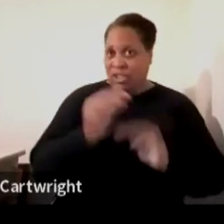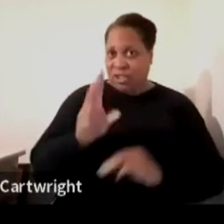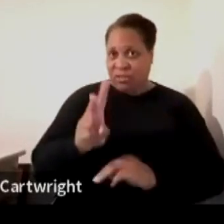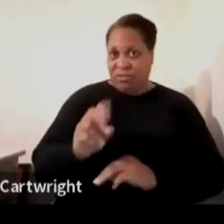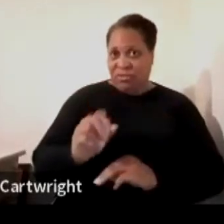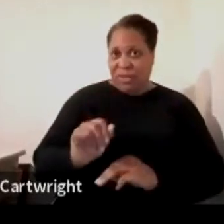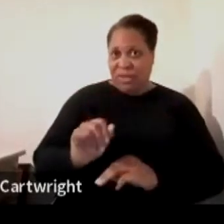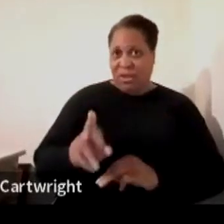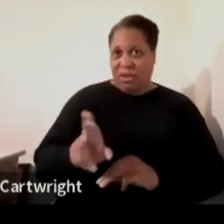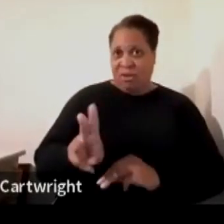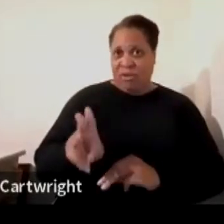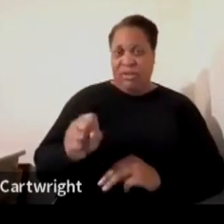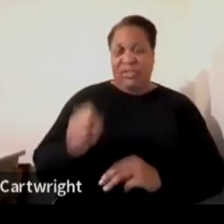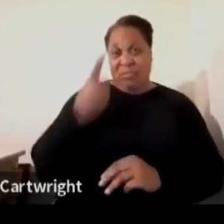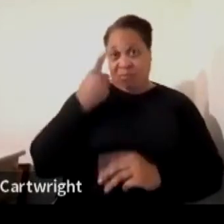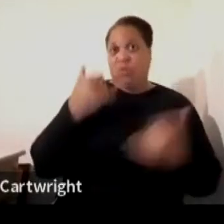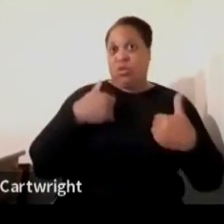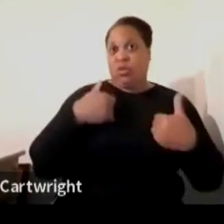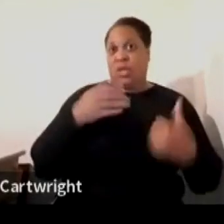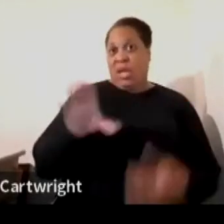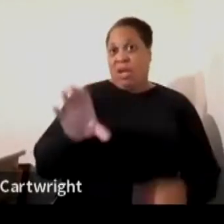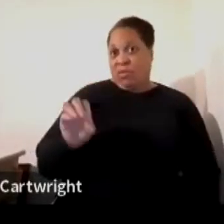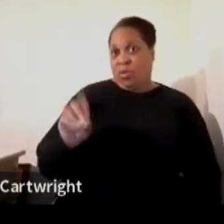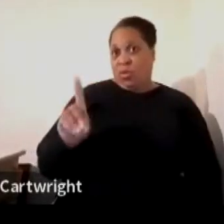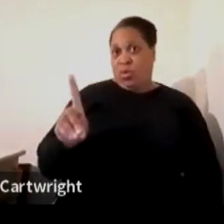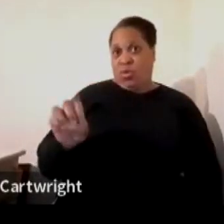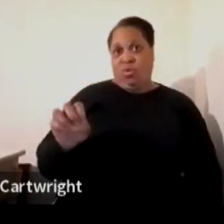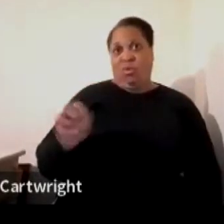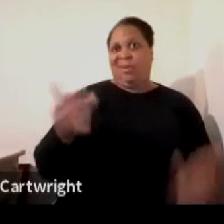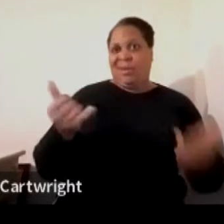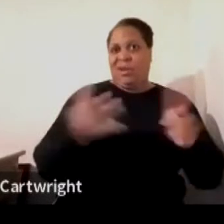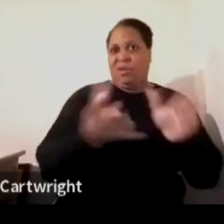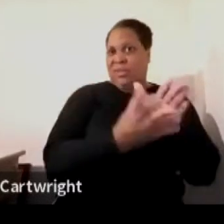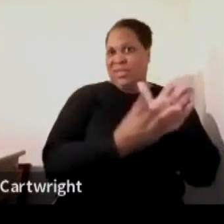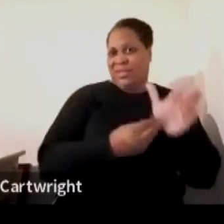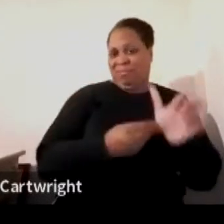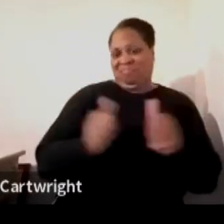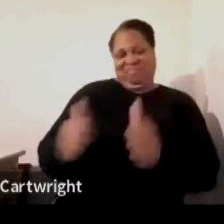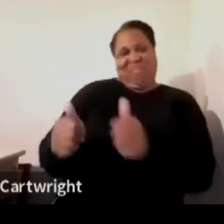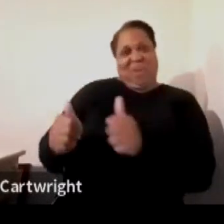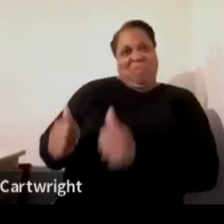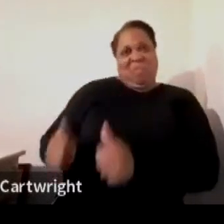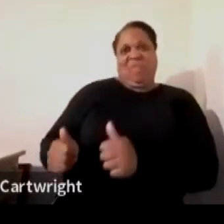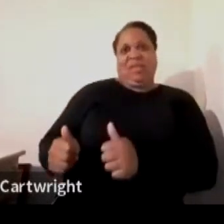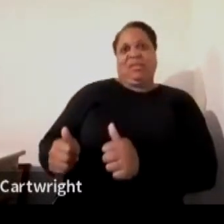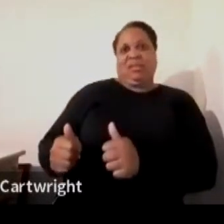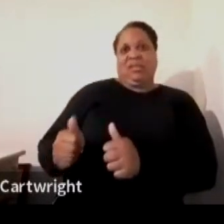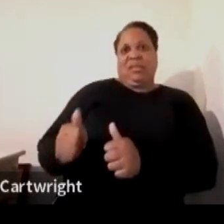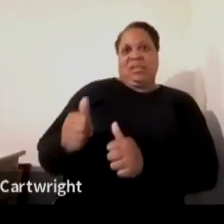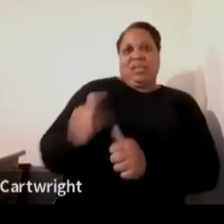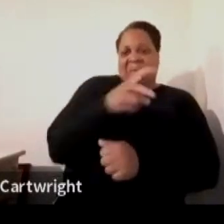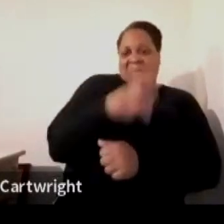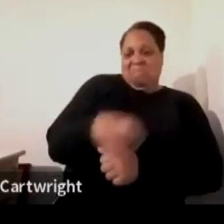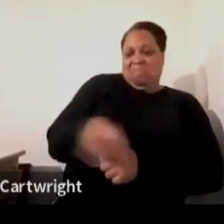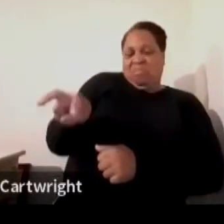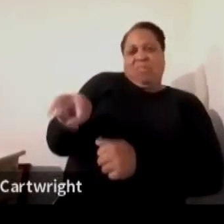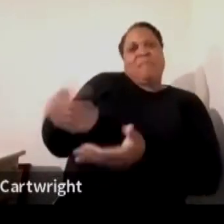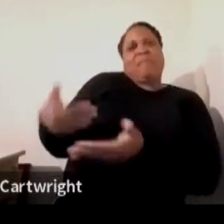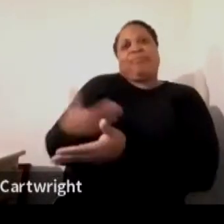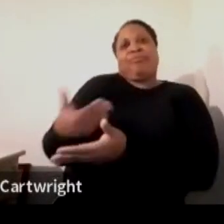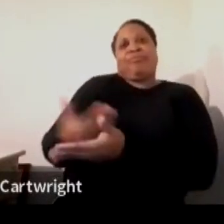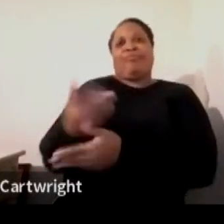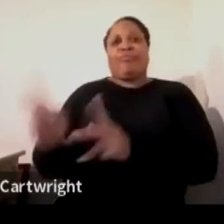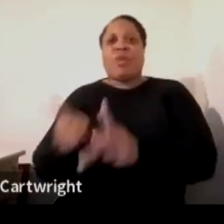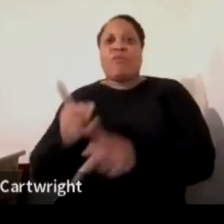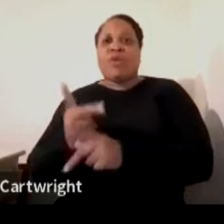code, it's actually kind of like just copying and pasting, and now we just put in what the new version is. So to create